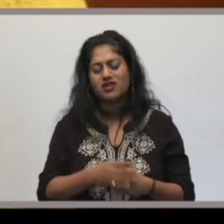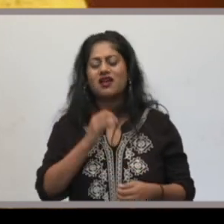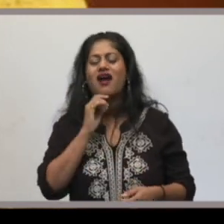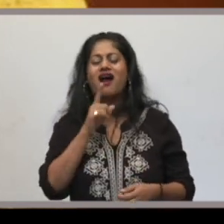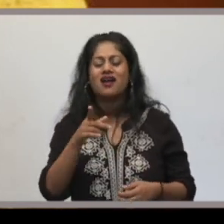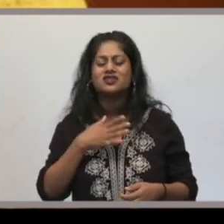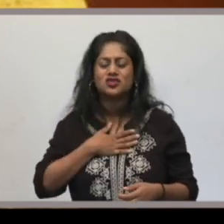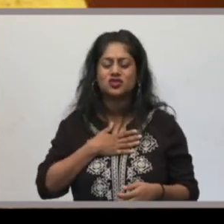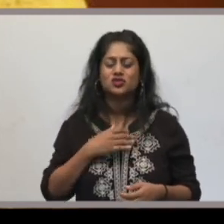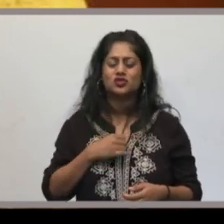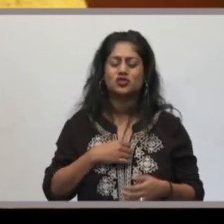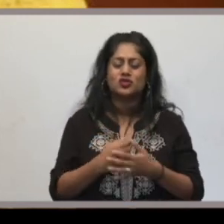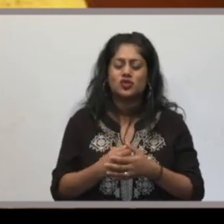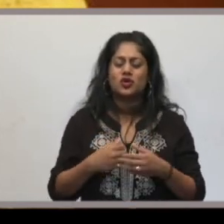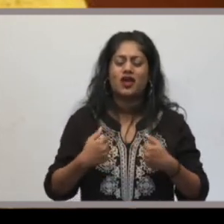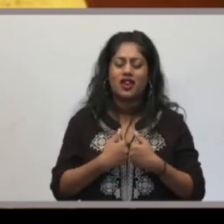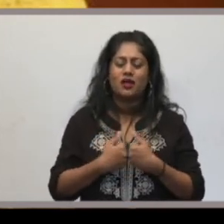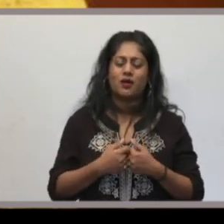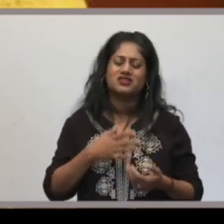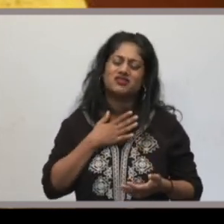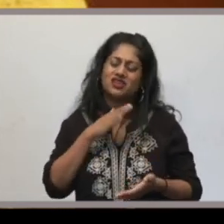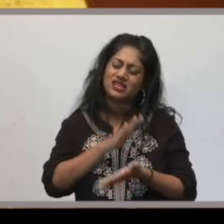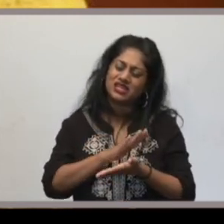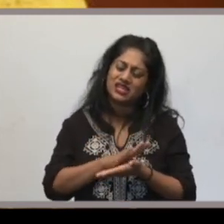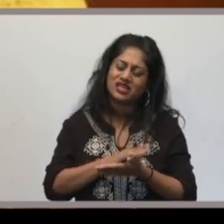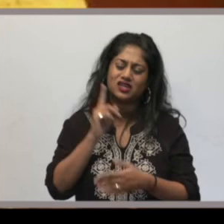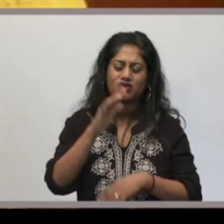I need you in my life.